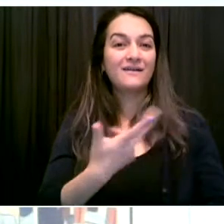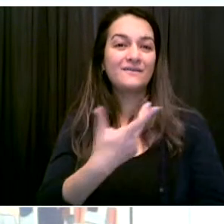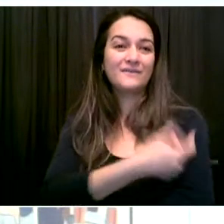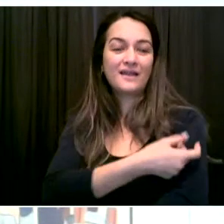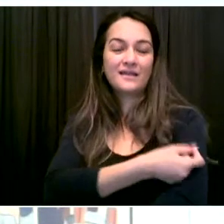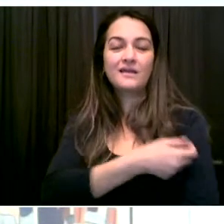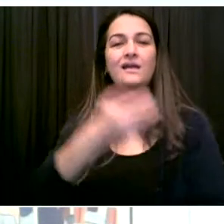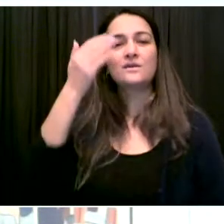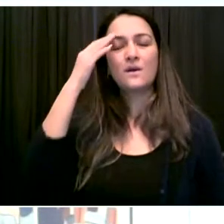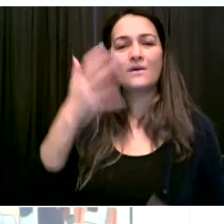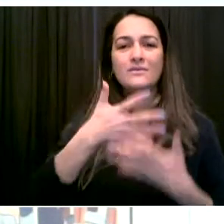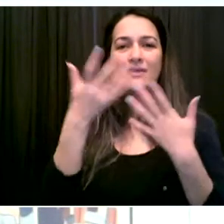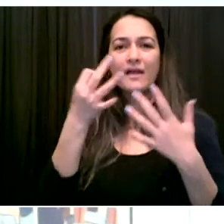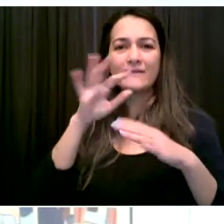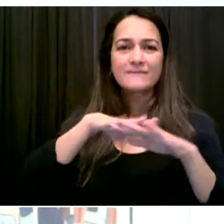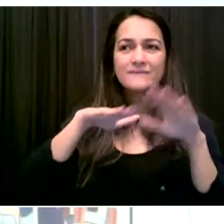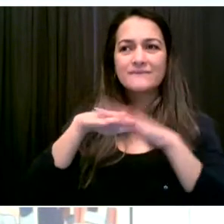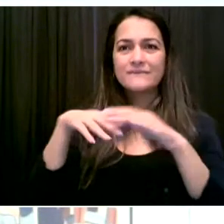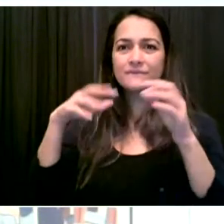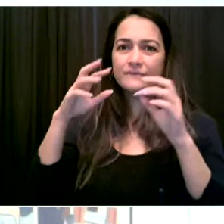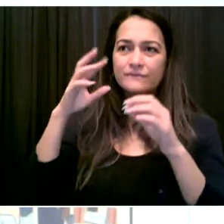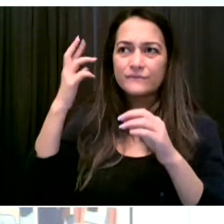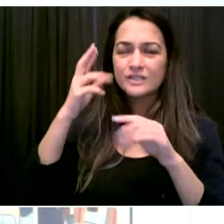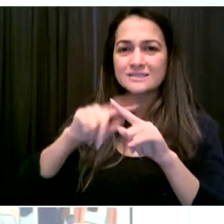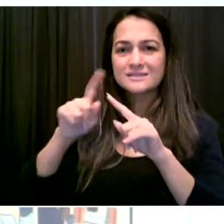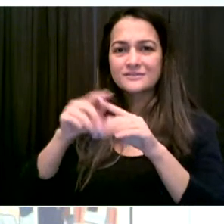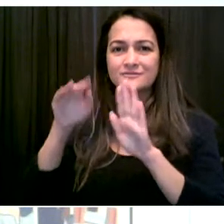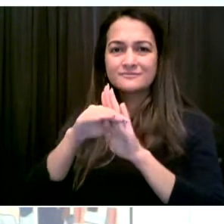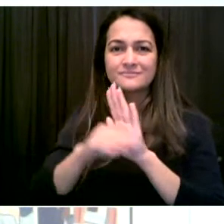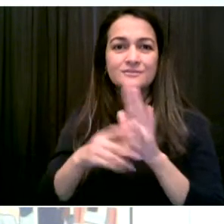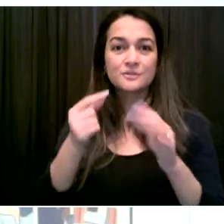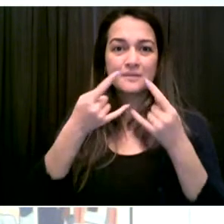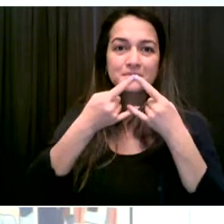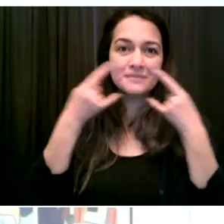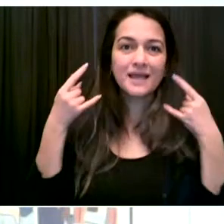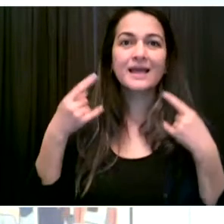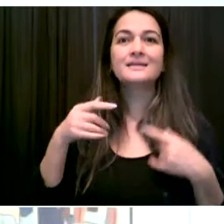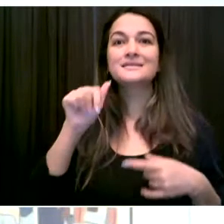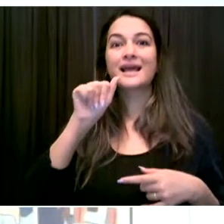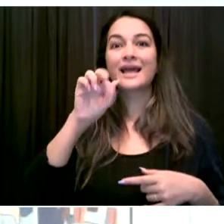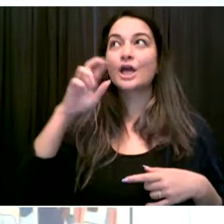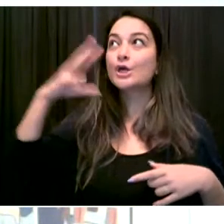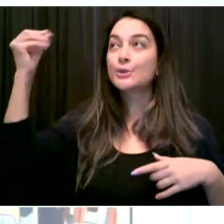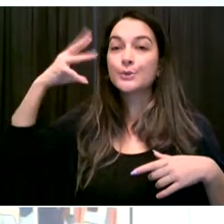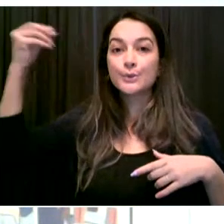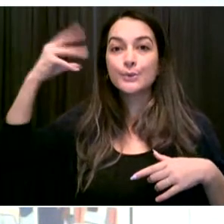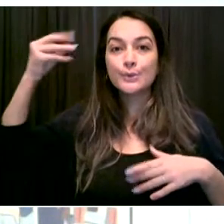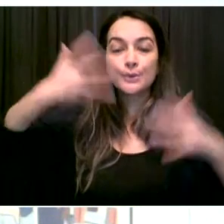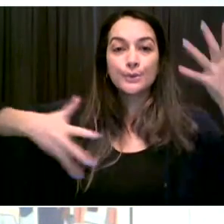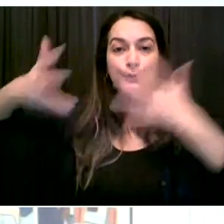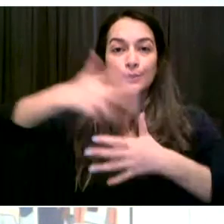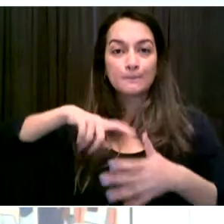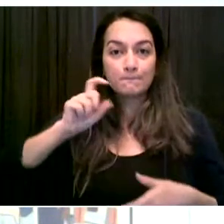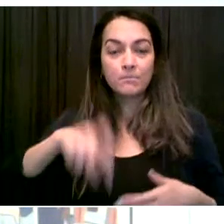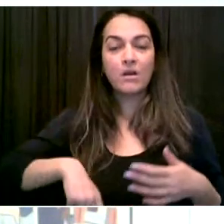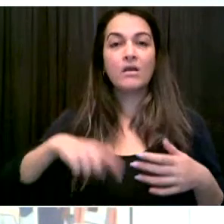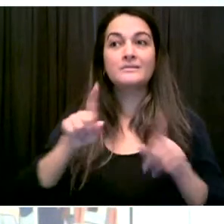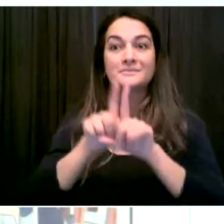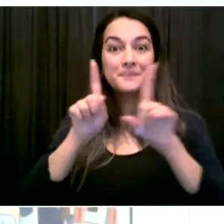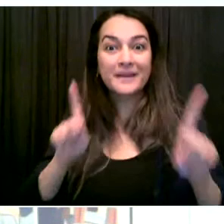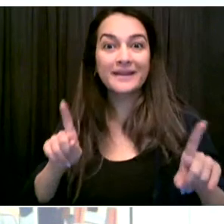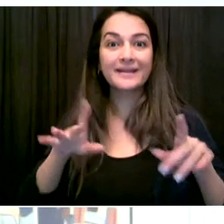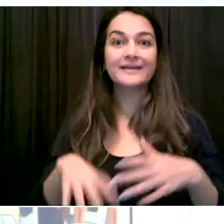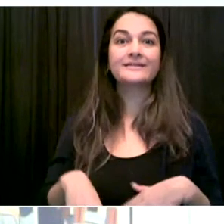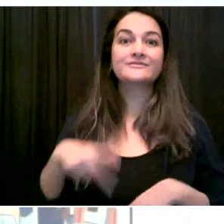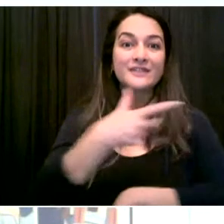ventilation, testing. Those are all key components of how we will keep kids safe. But as the mayor has said, the